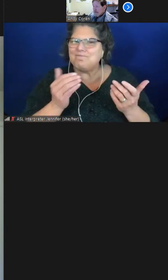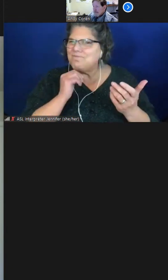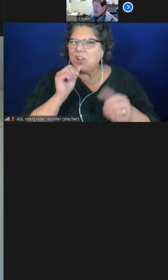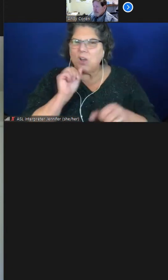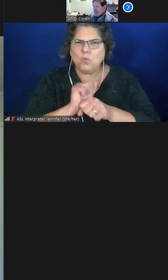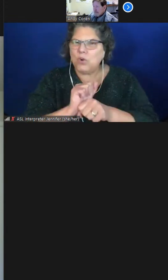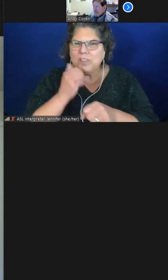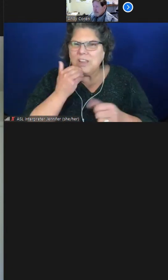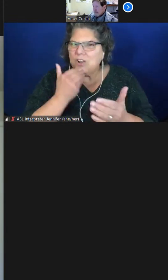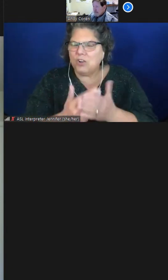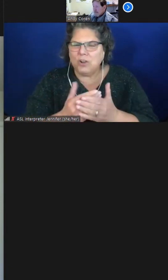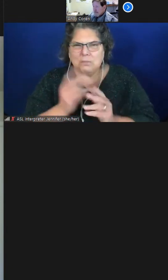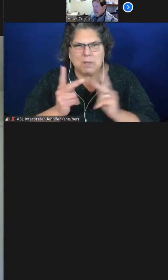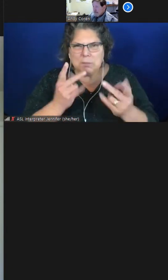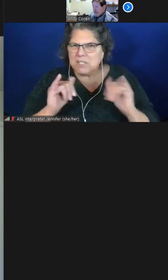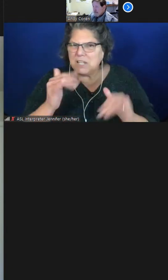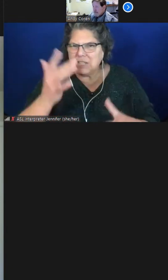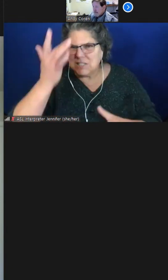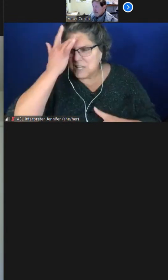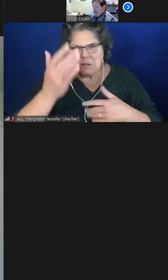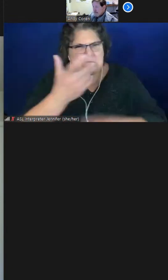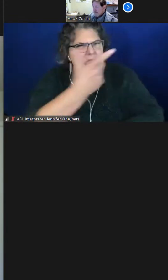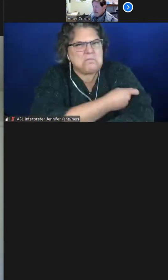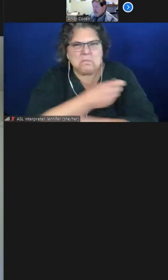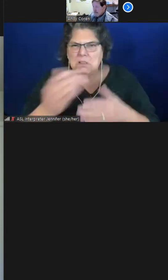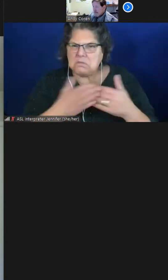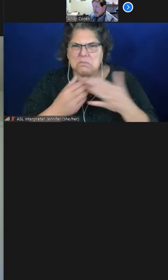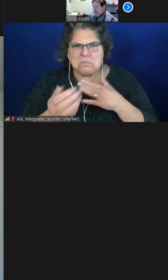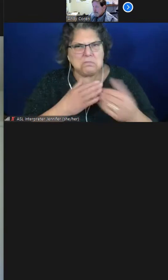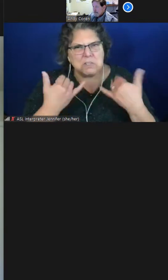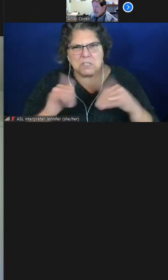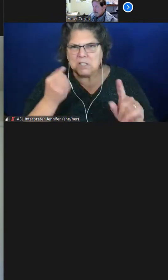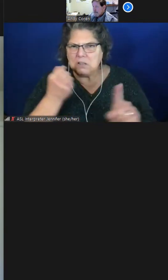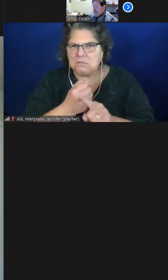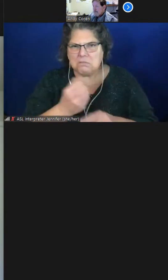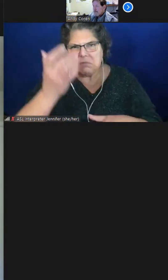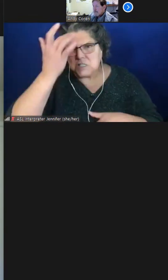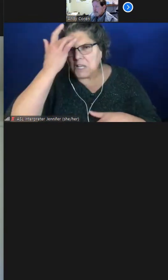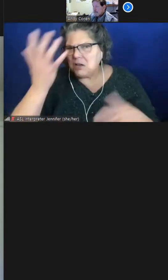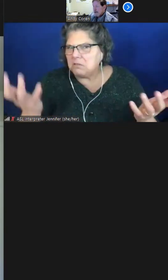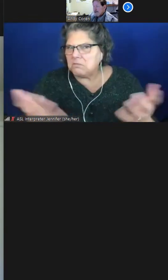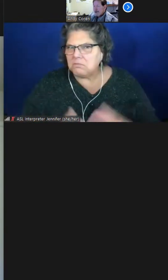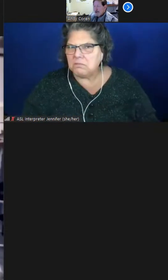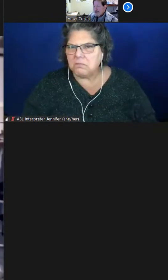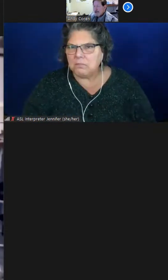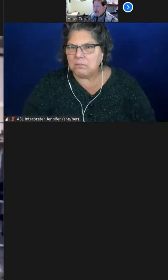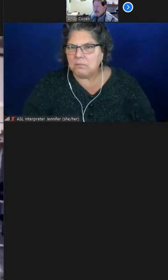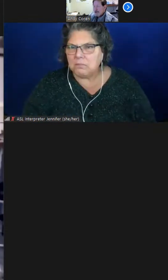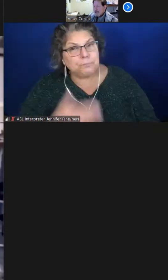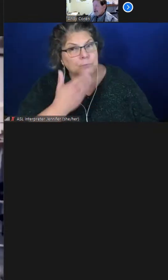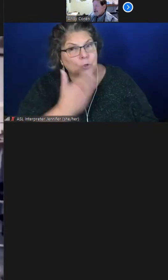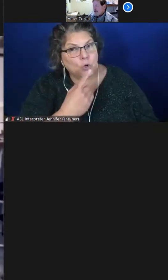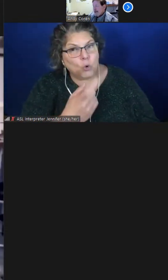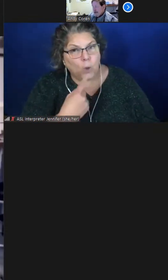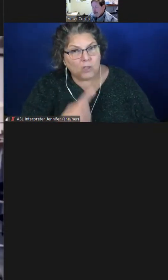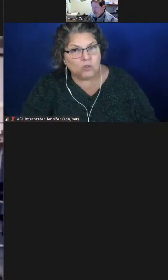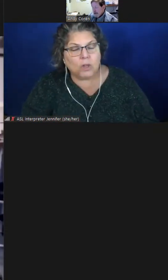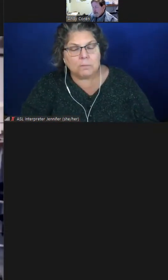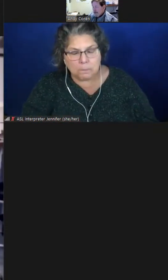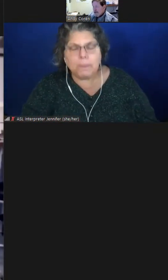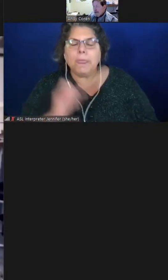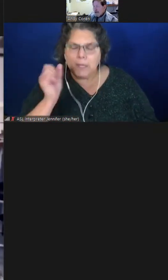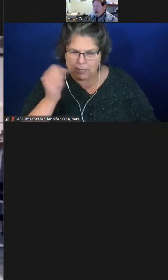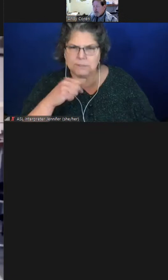still getting sick even after being vaccinated and getting sicker. It's a good question. So yes,